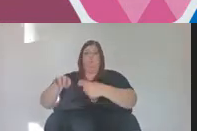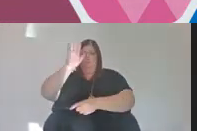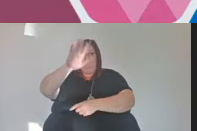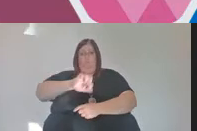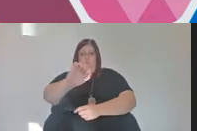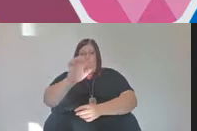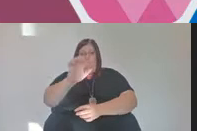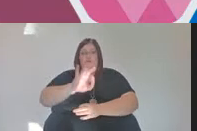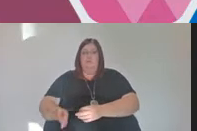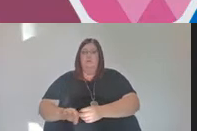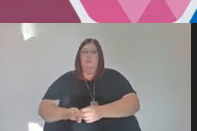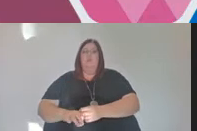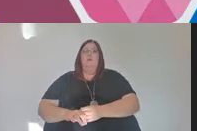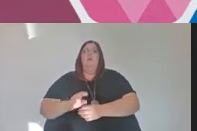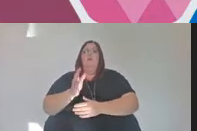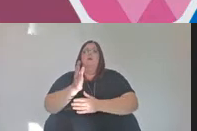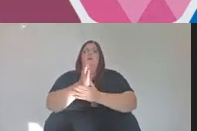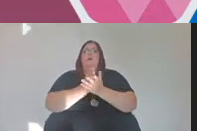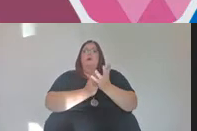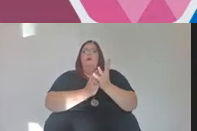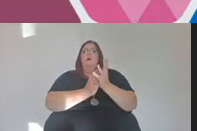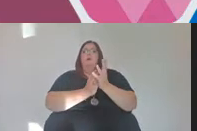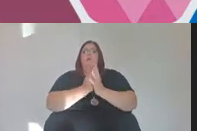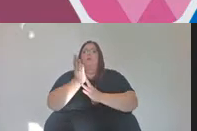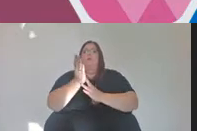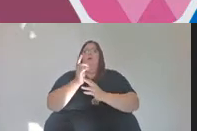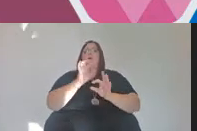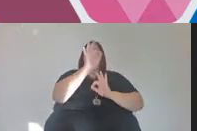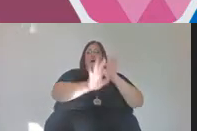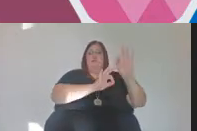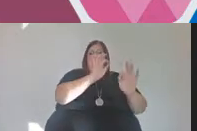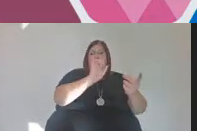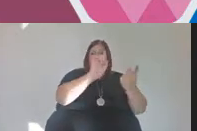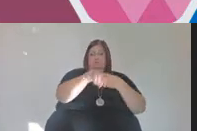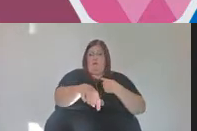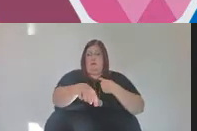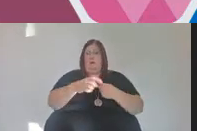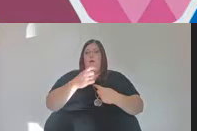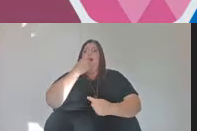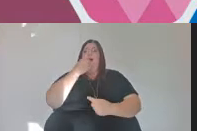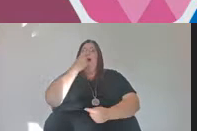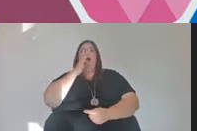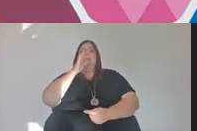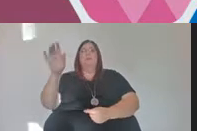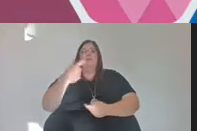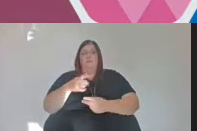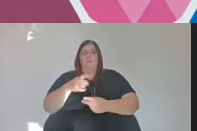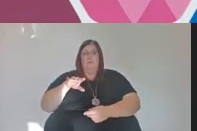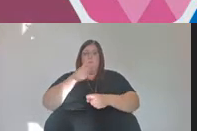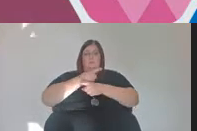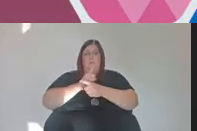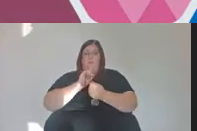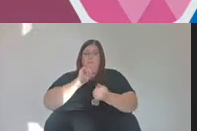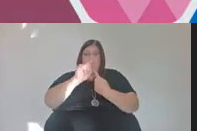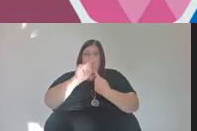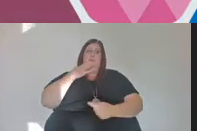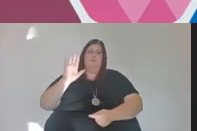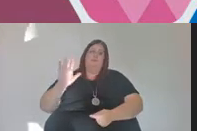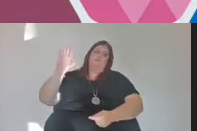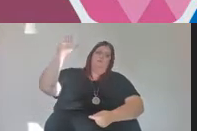questions. So during the question and answer session, could I ask that you raise your hand to ask a question, and then